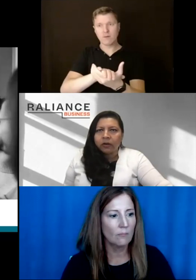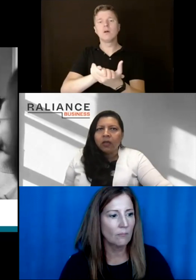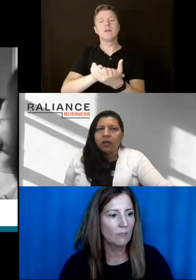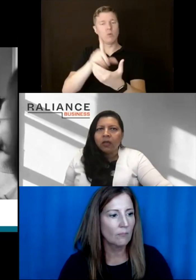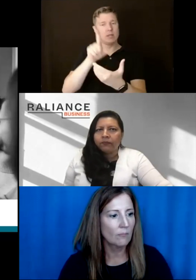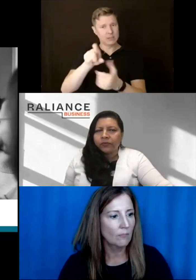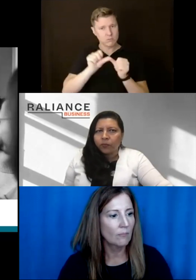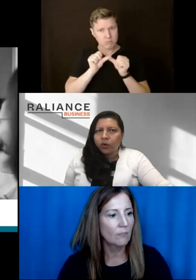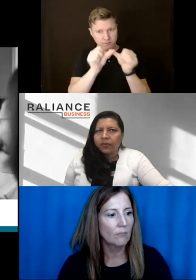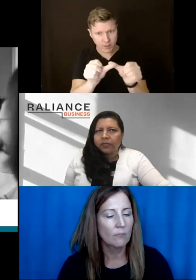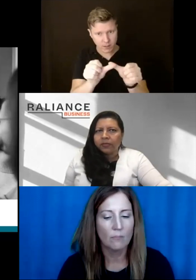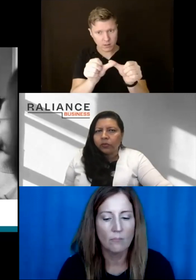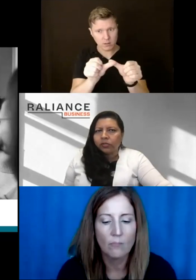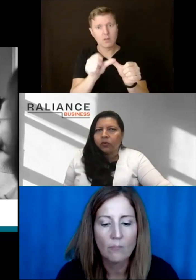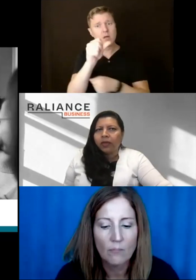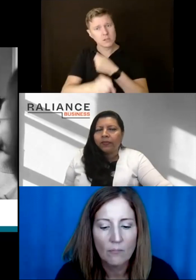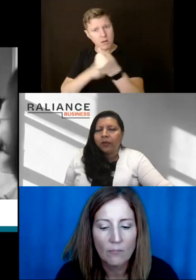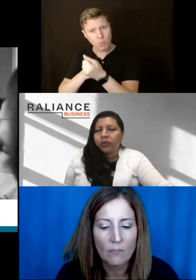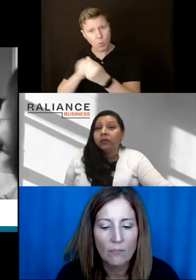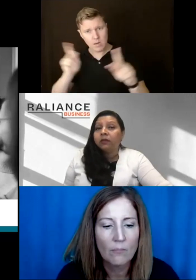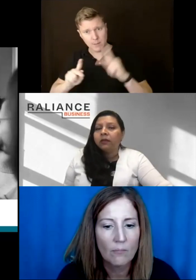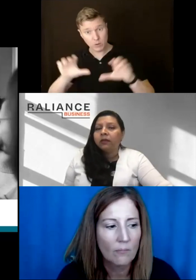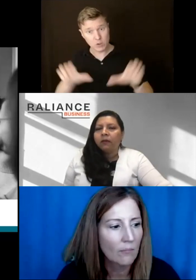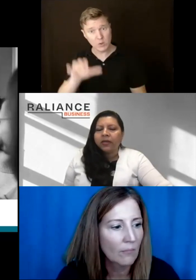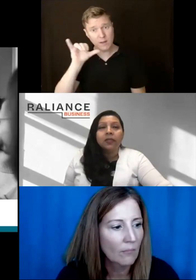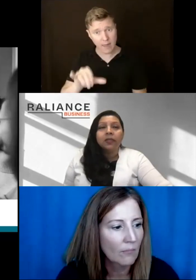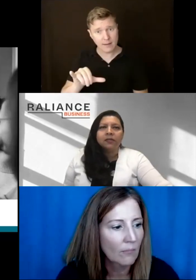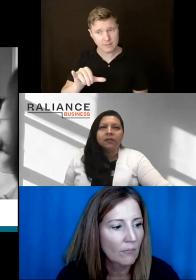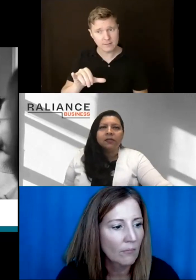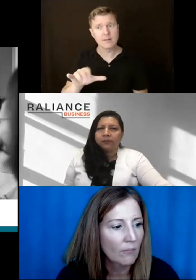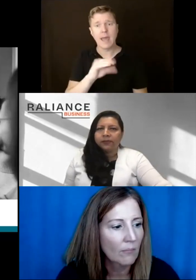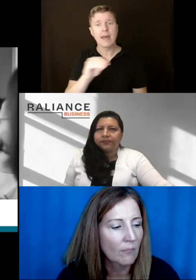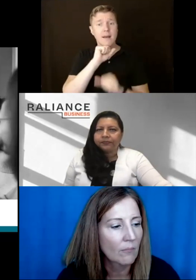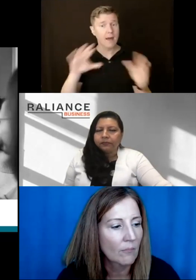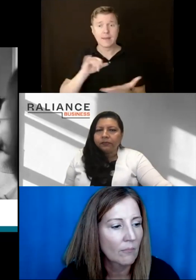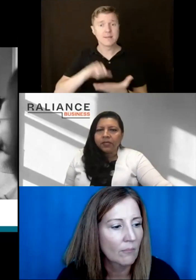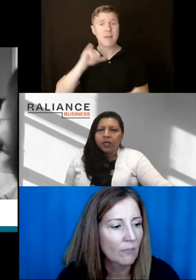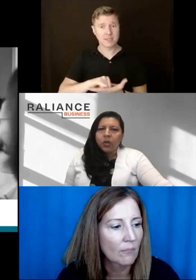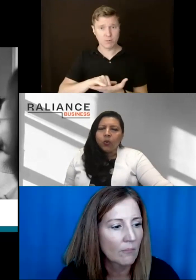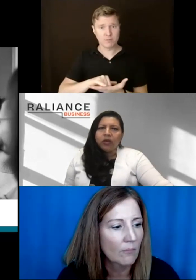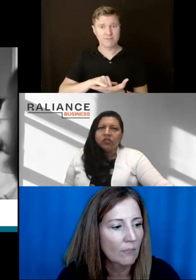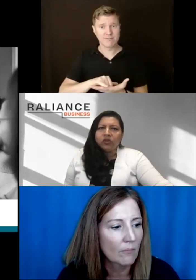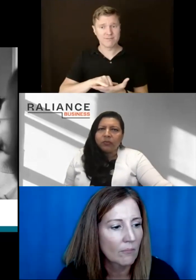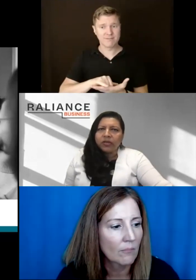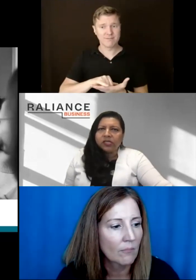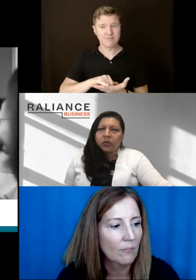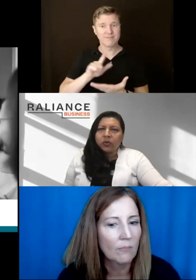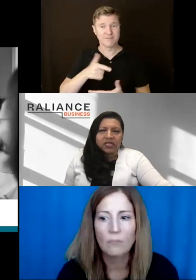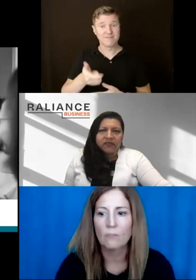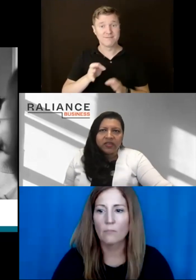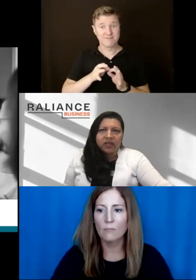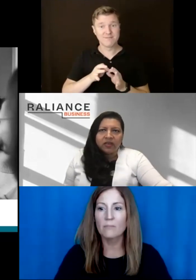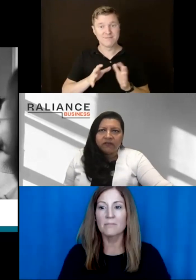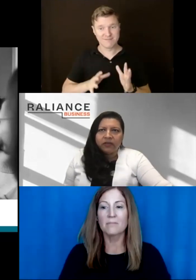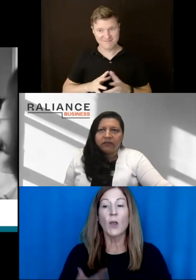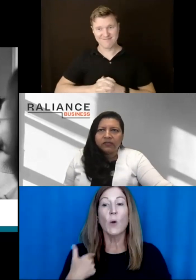persevere, support people in doing so, and that we can, that nothing is impossible. We also embrace